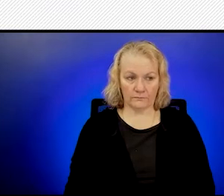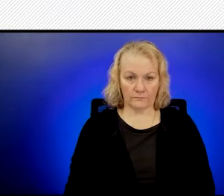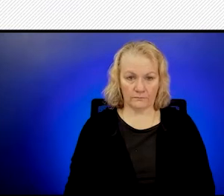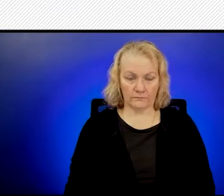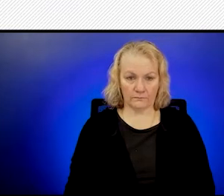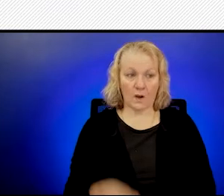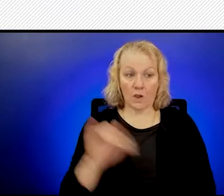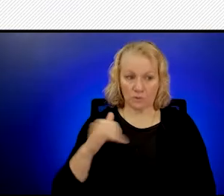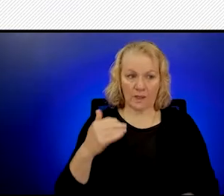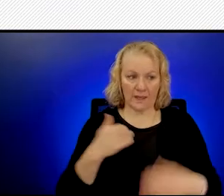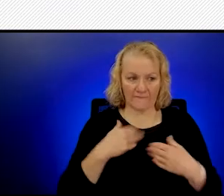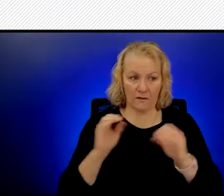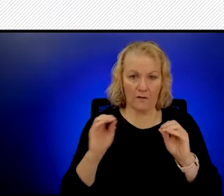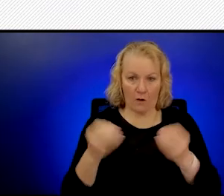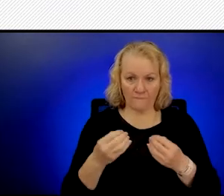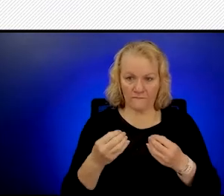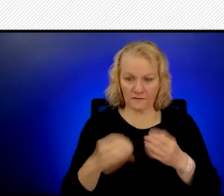We have an office locator,